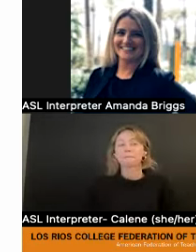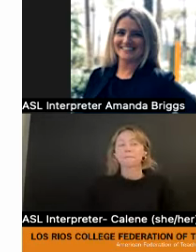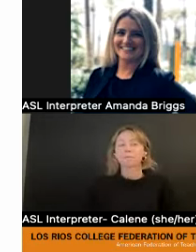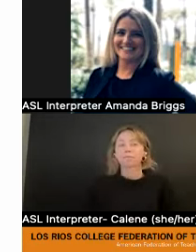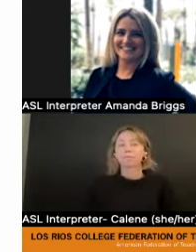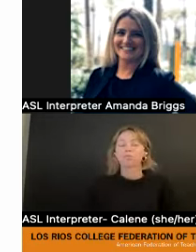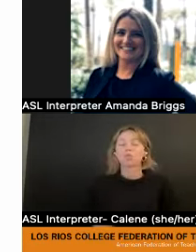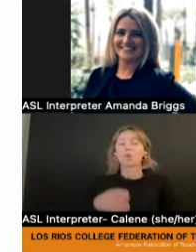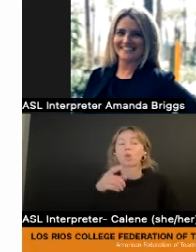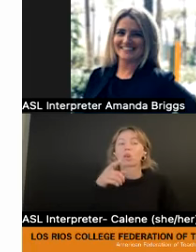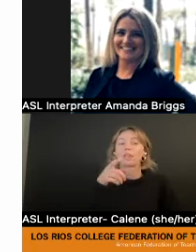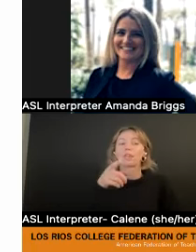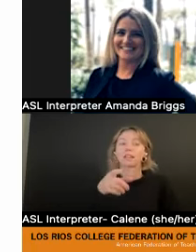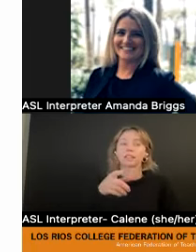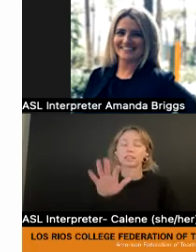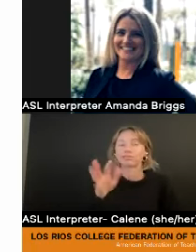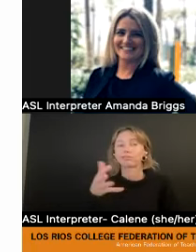I mean, it seems,